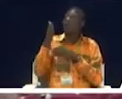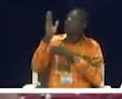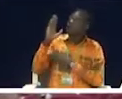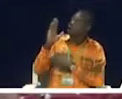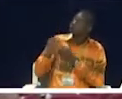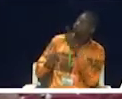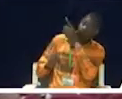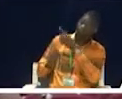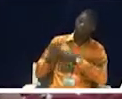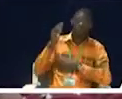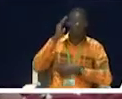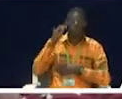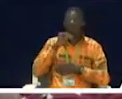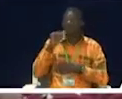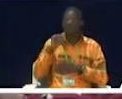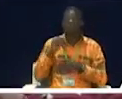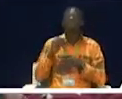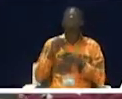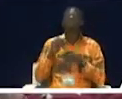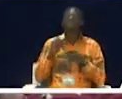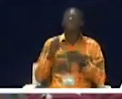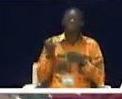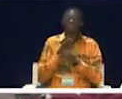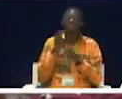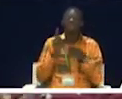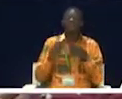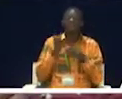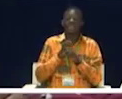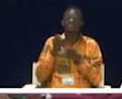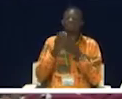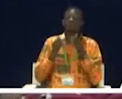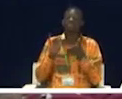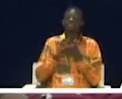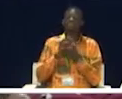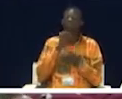God will not tell you to get something you don't need.